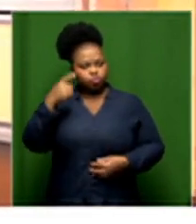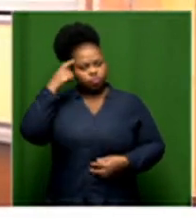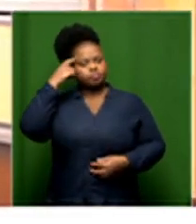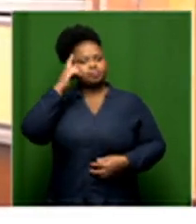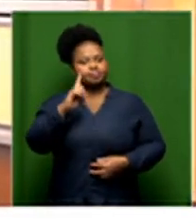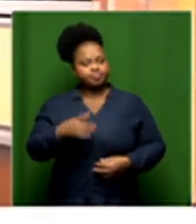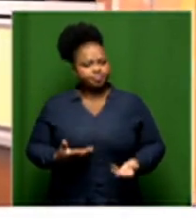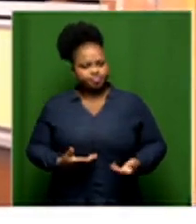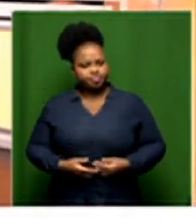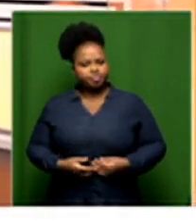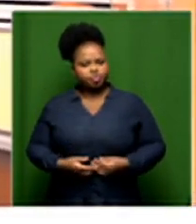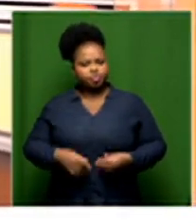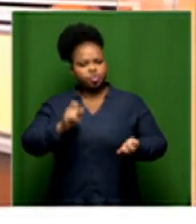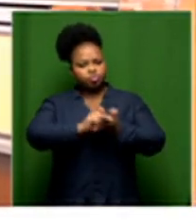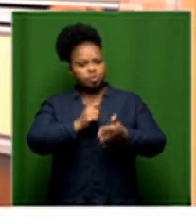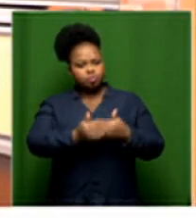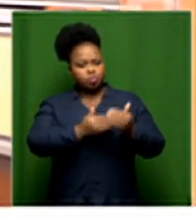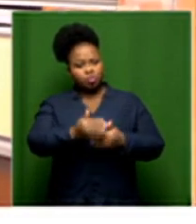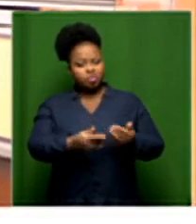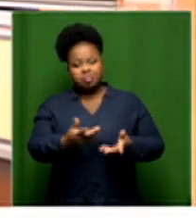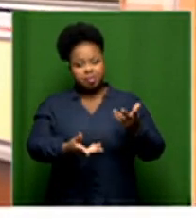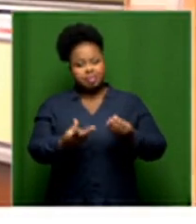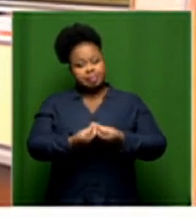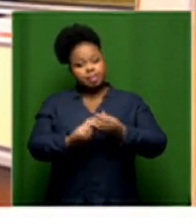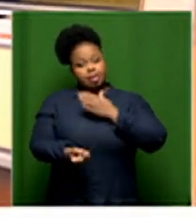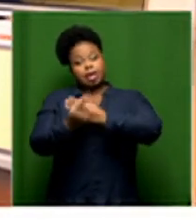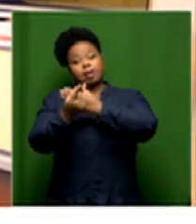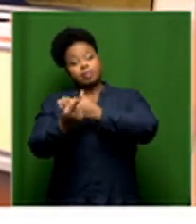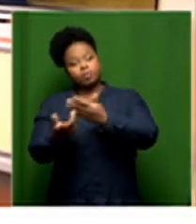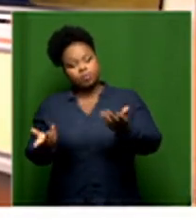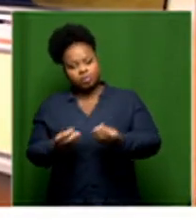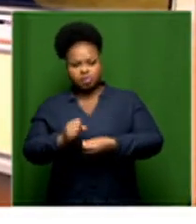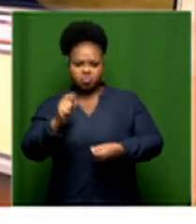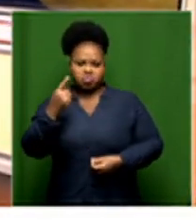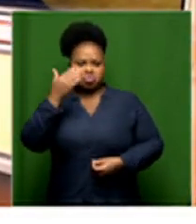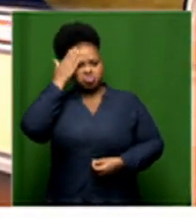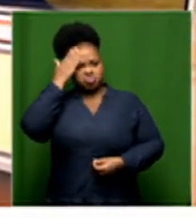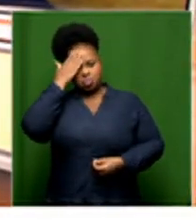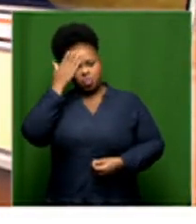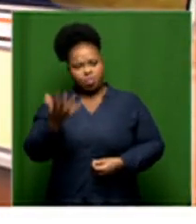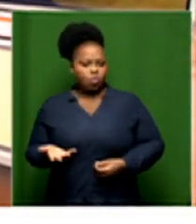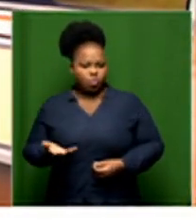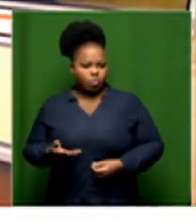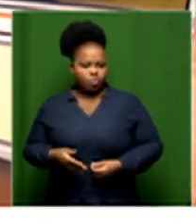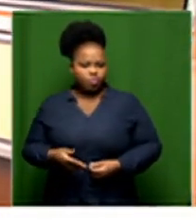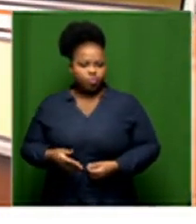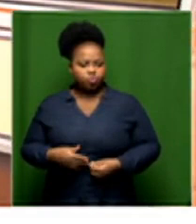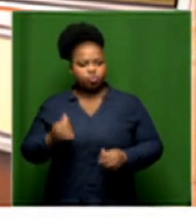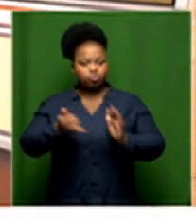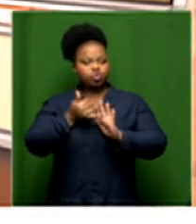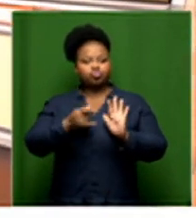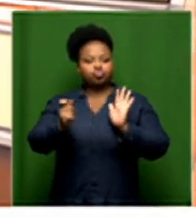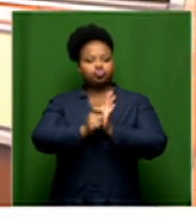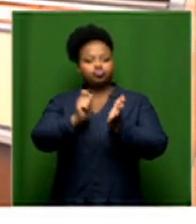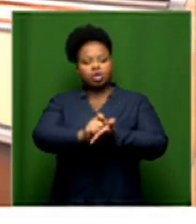mind? Is the writing process triggered by a certain event or someone that you know of, or you're just